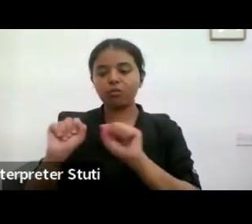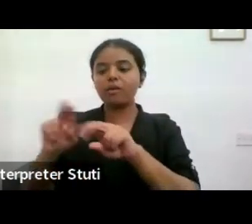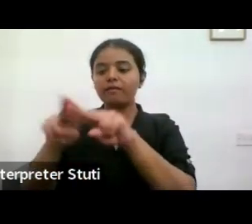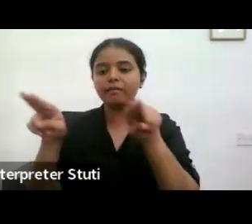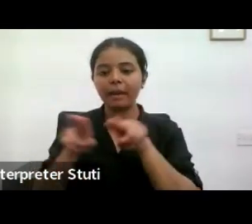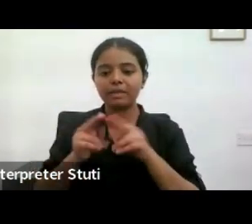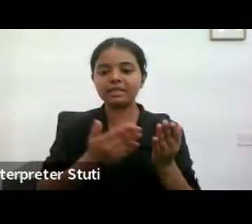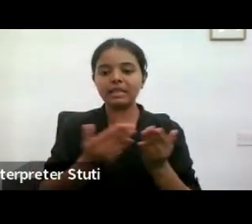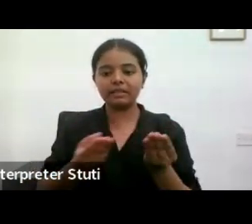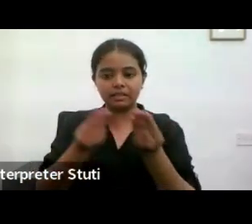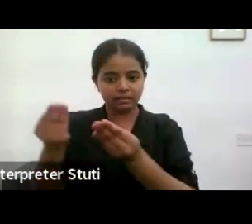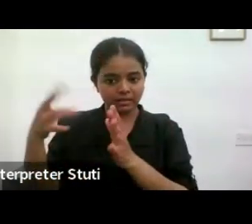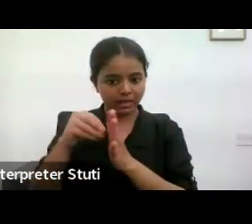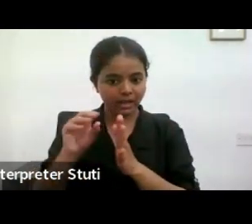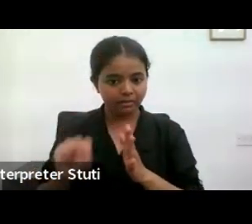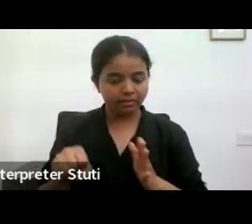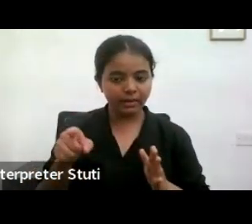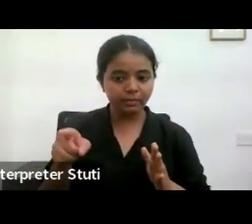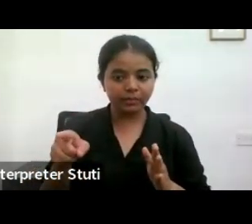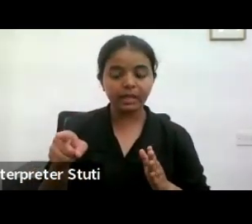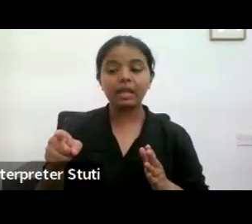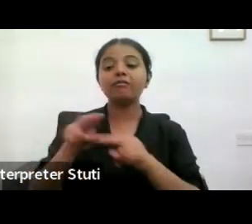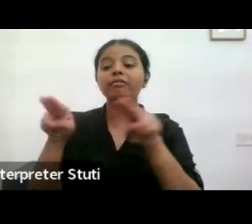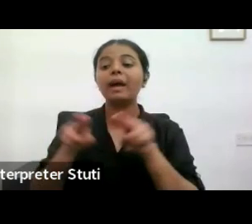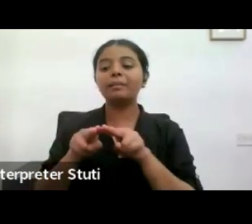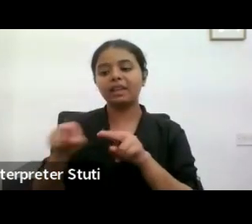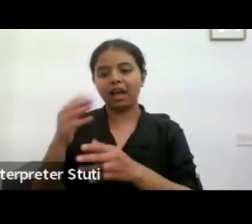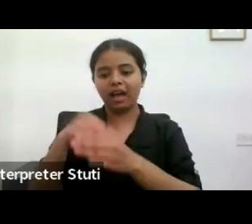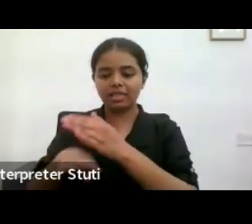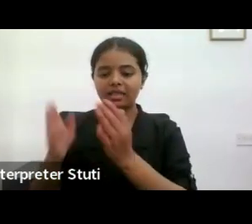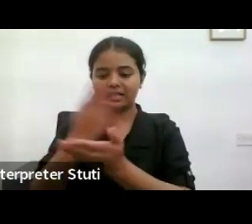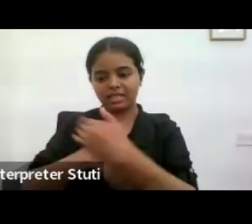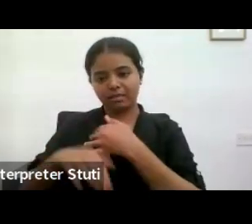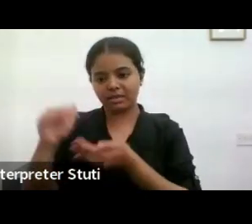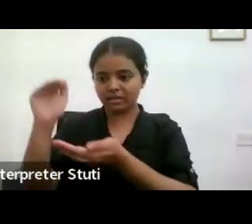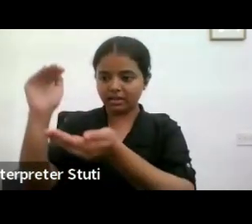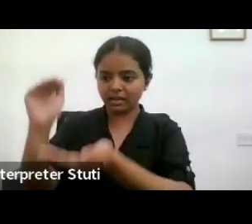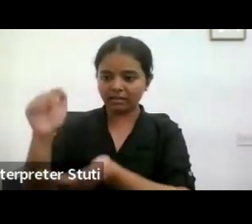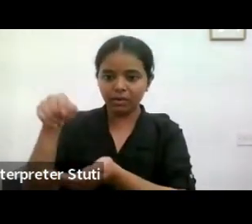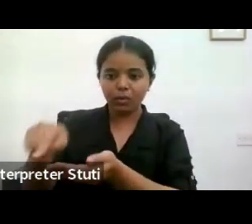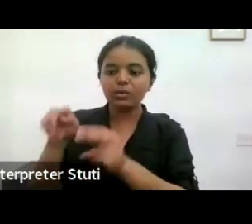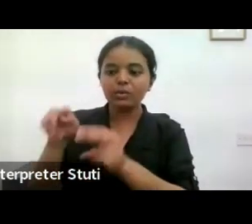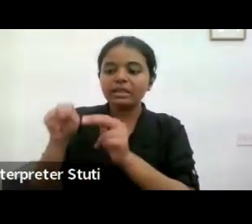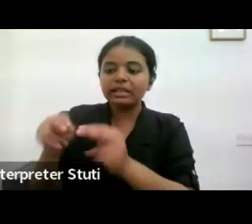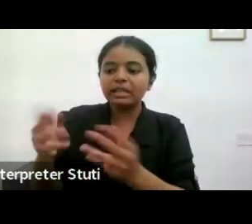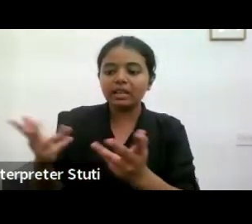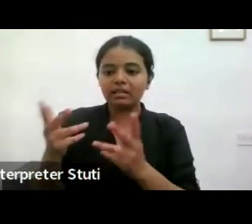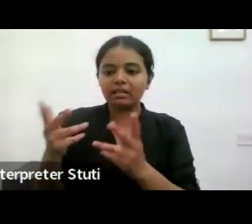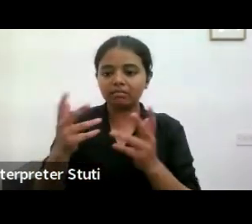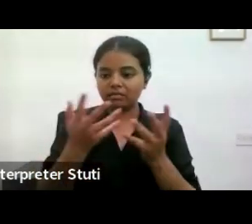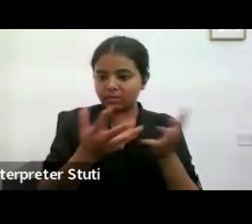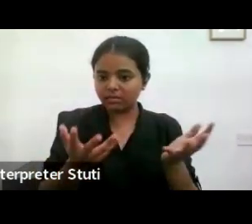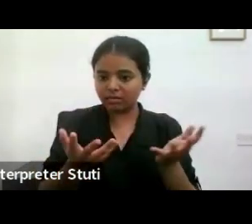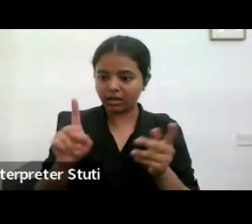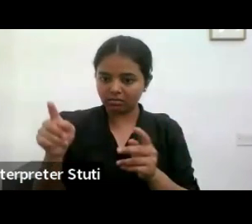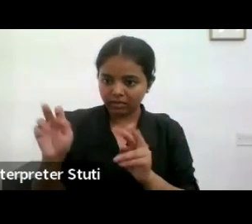provision, do families have what they need in the communities? Are those services accessible to them? And